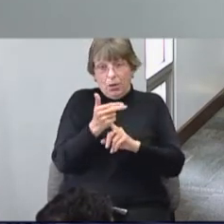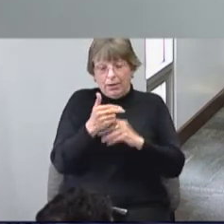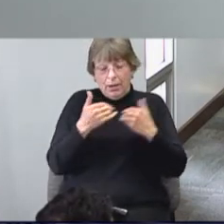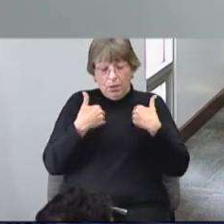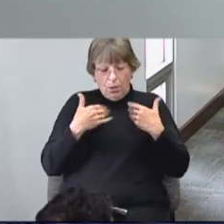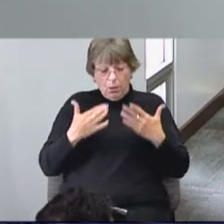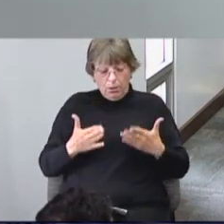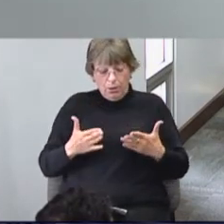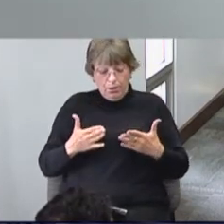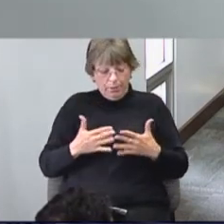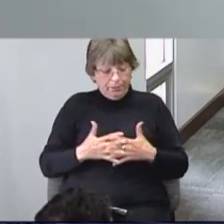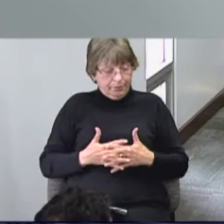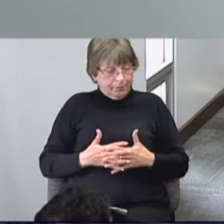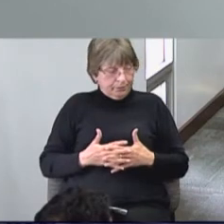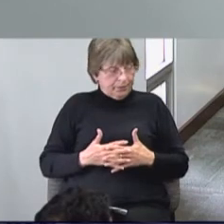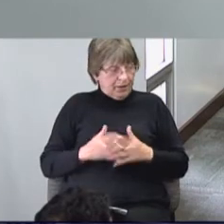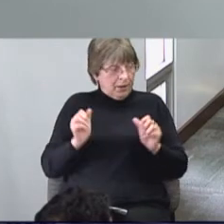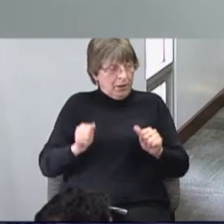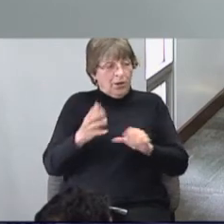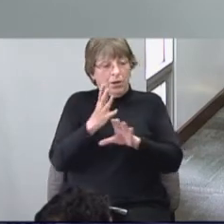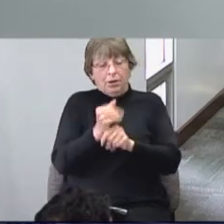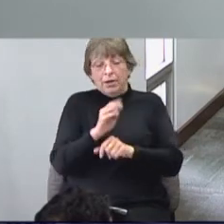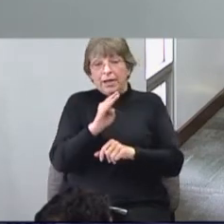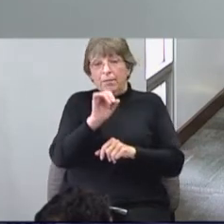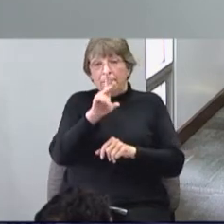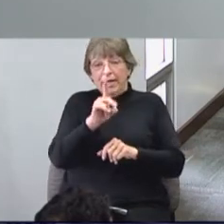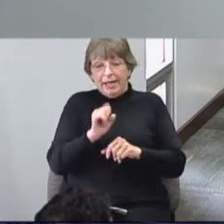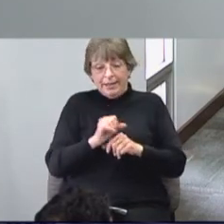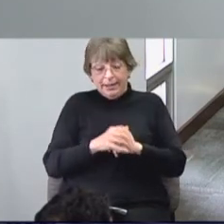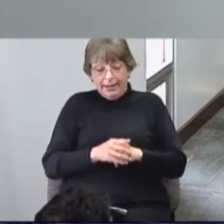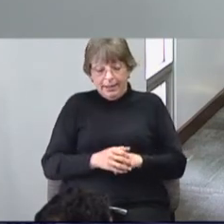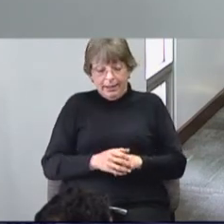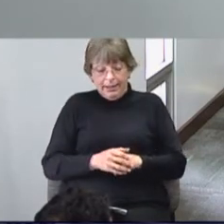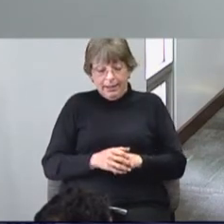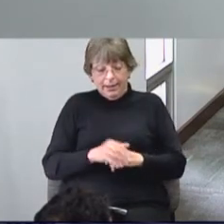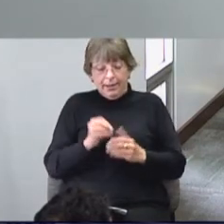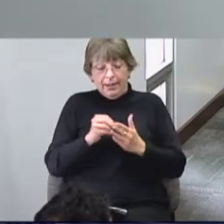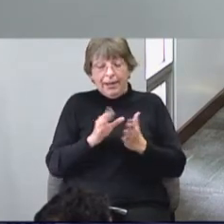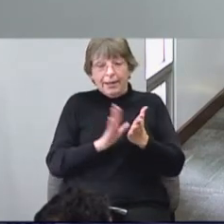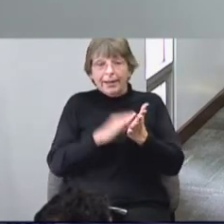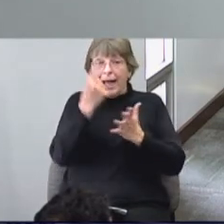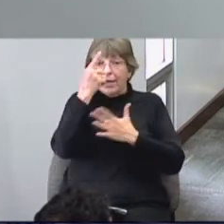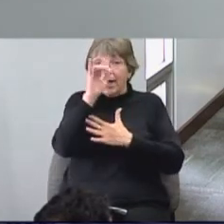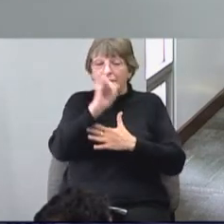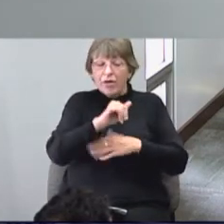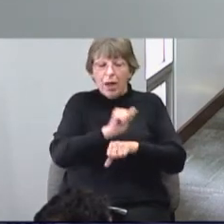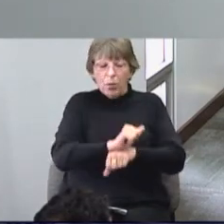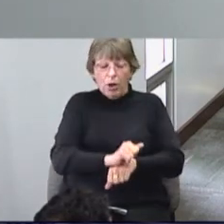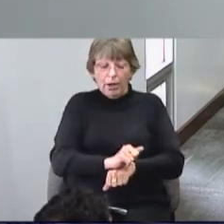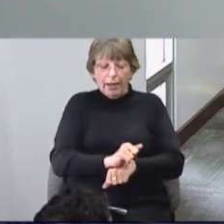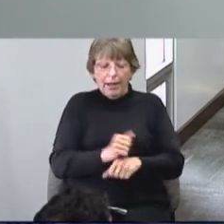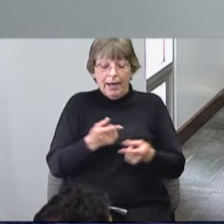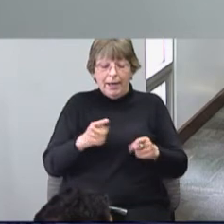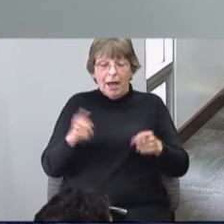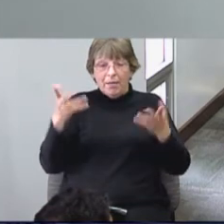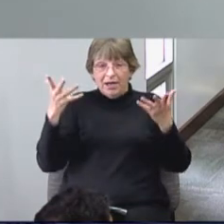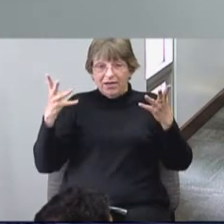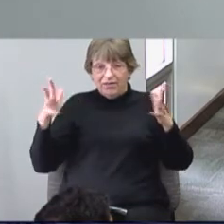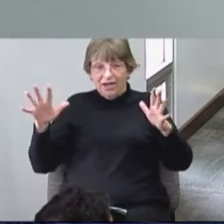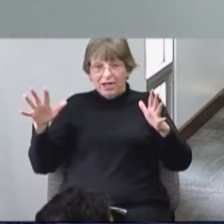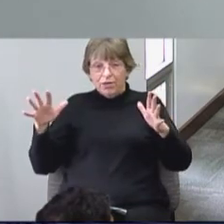essentially obtain bids, would contract for that work, and once that work